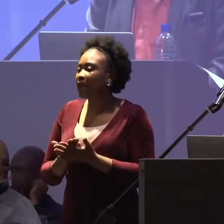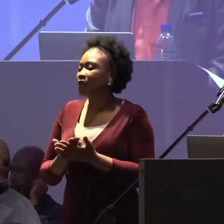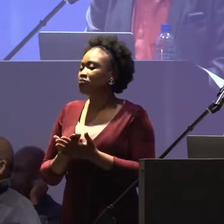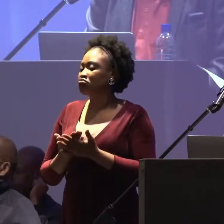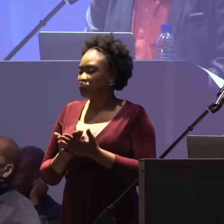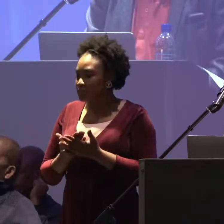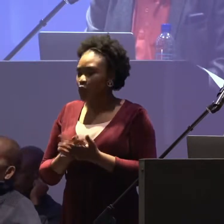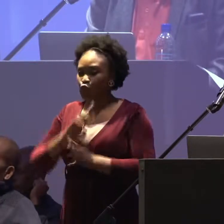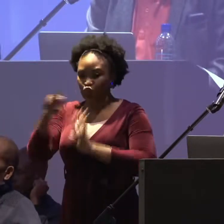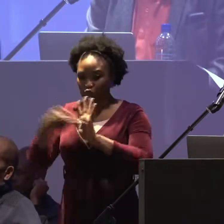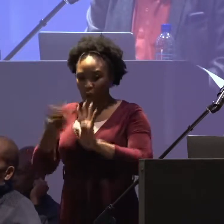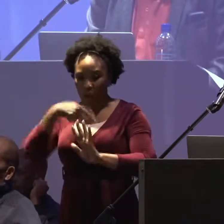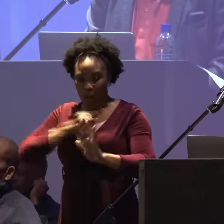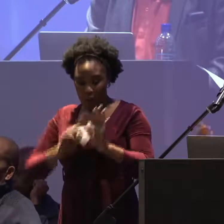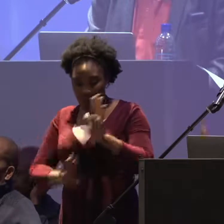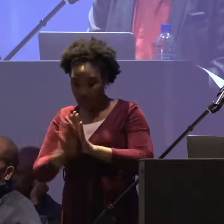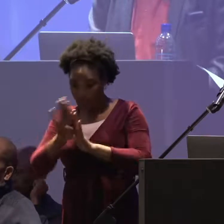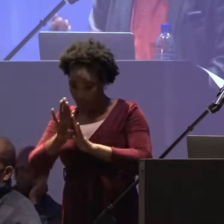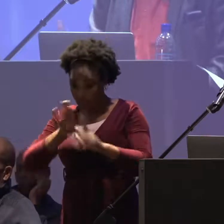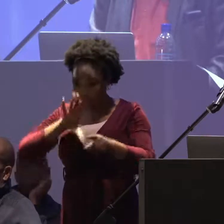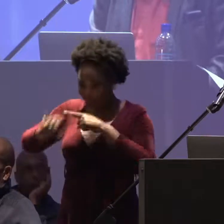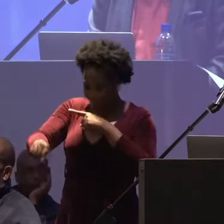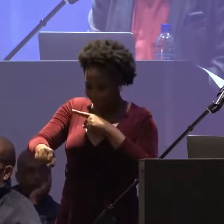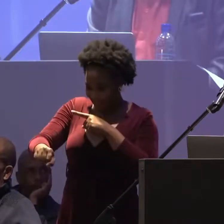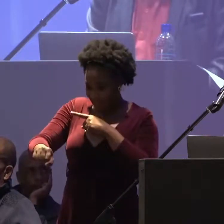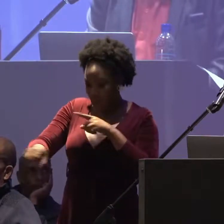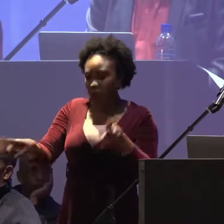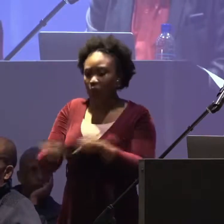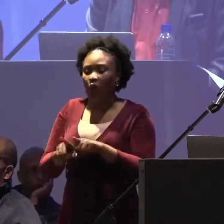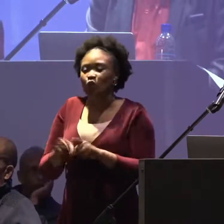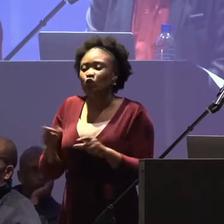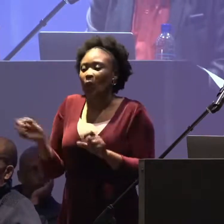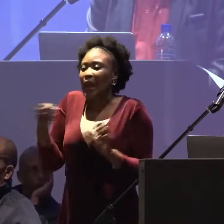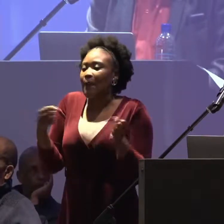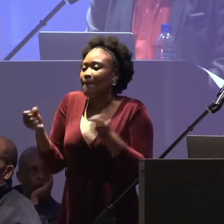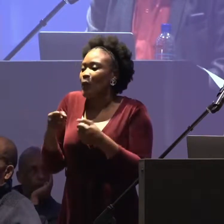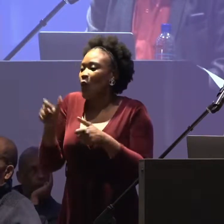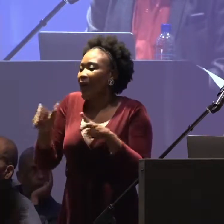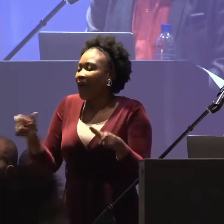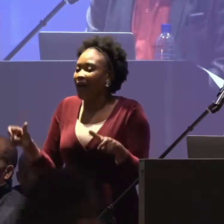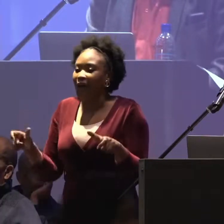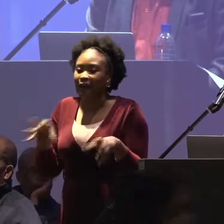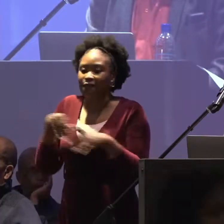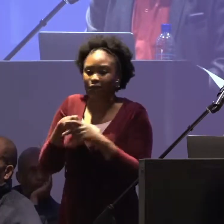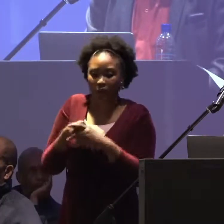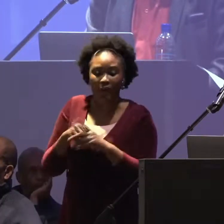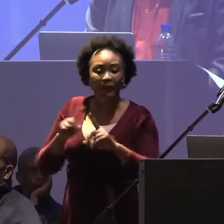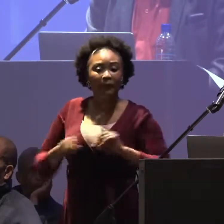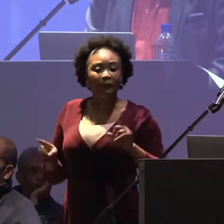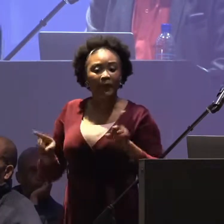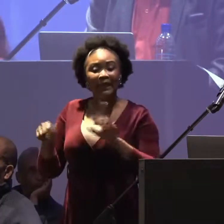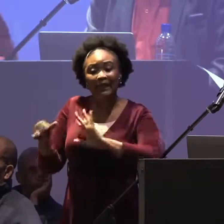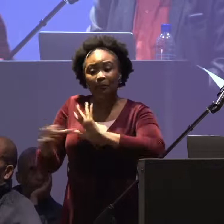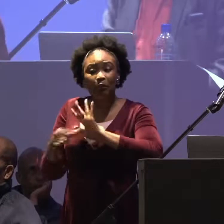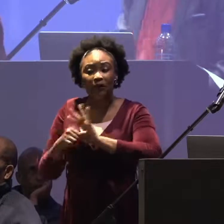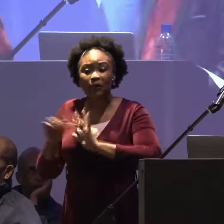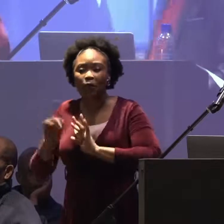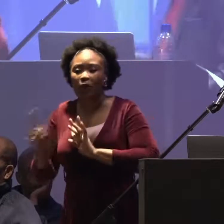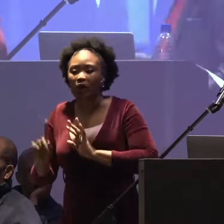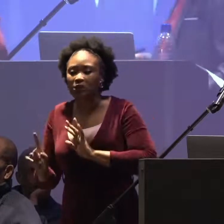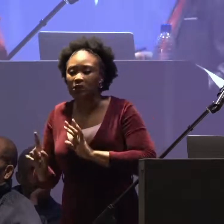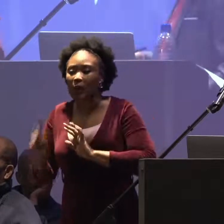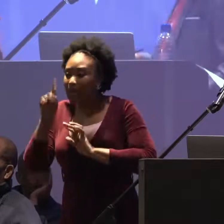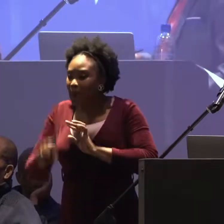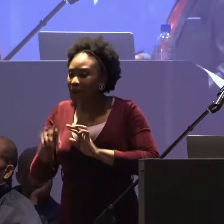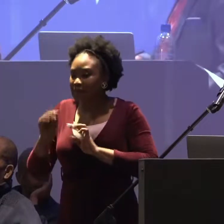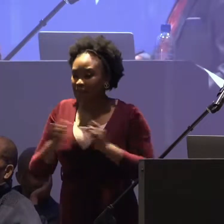role. It's also employer body, but most importantly, we need to have a